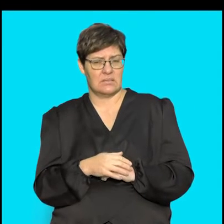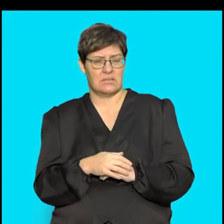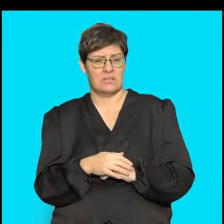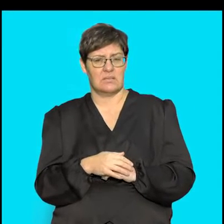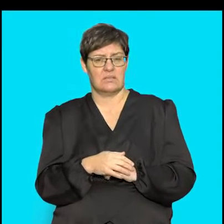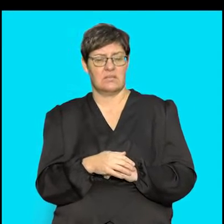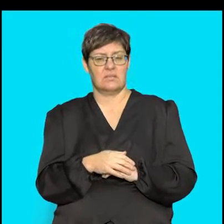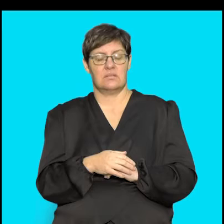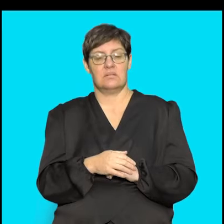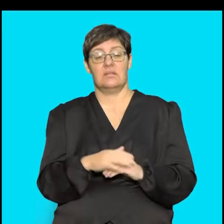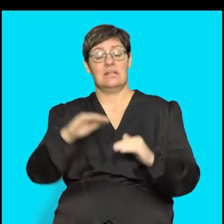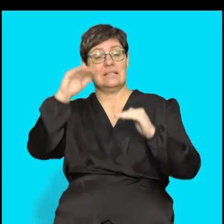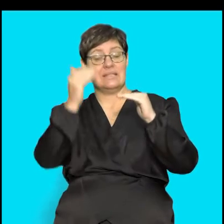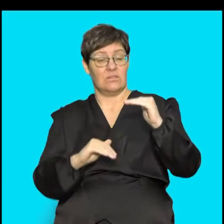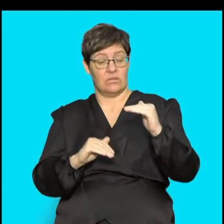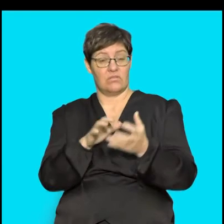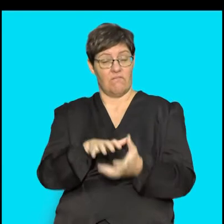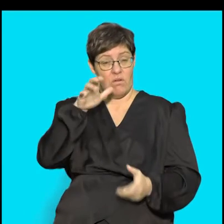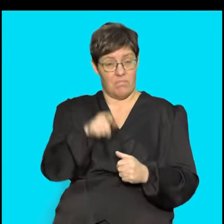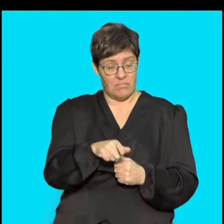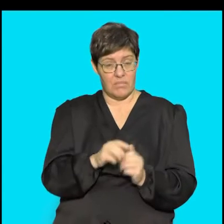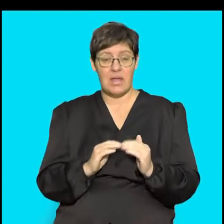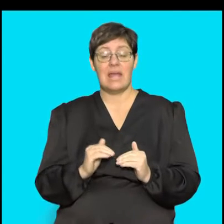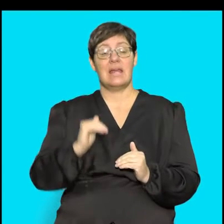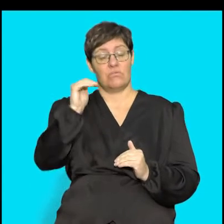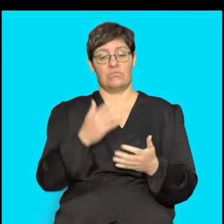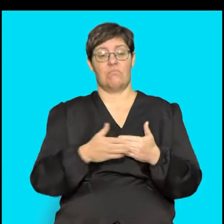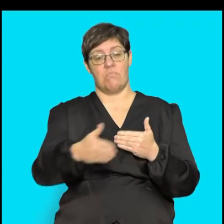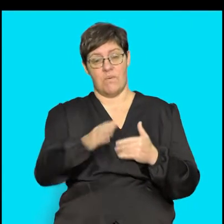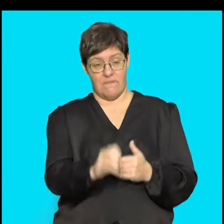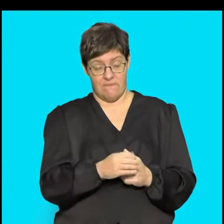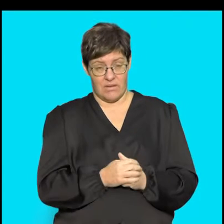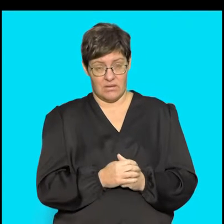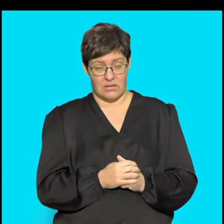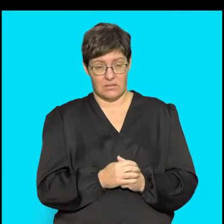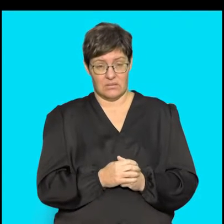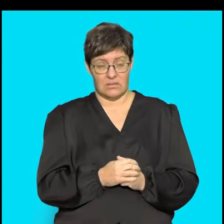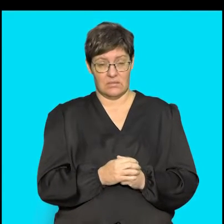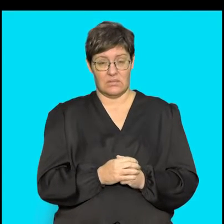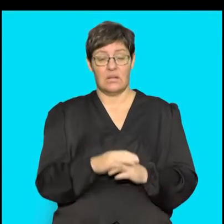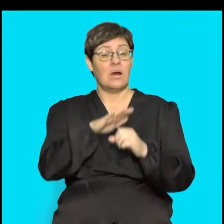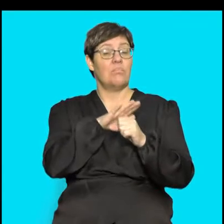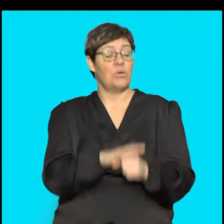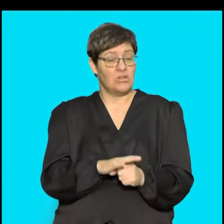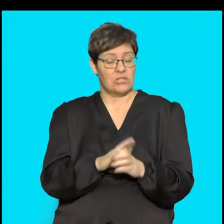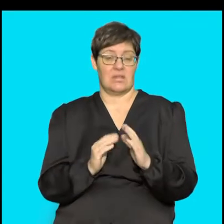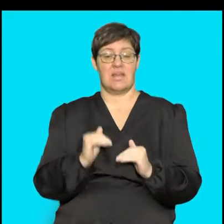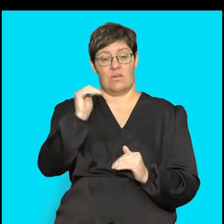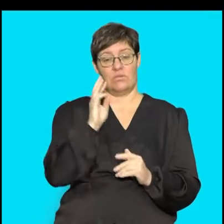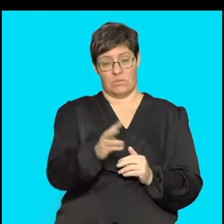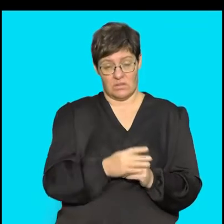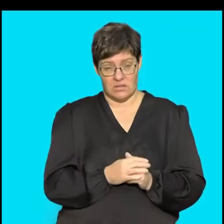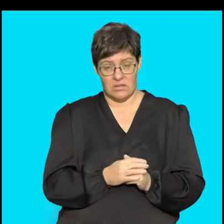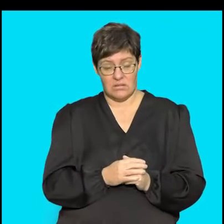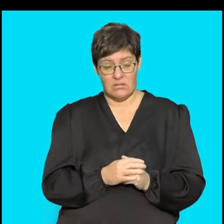that in this decreased volume, my increase there will be more. My pressure will then be